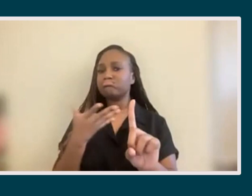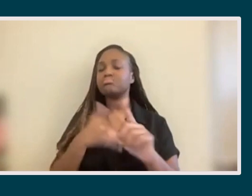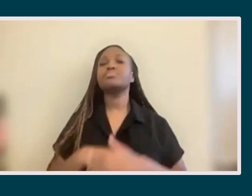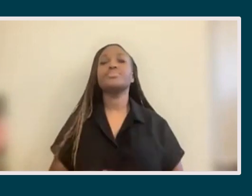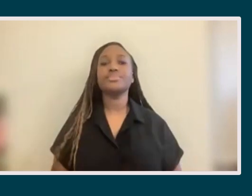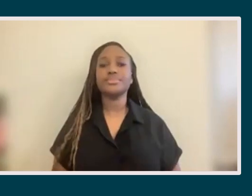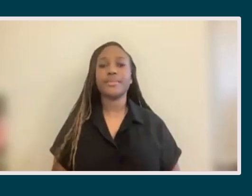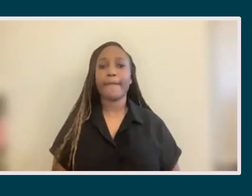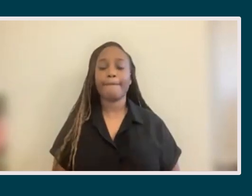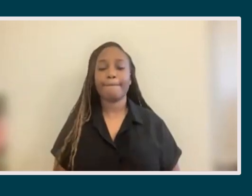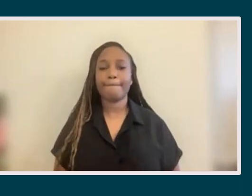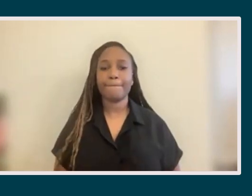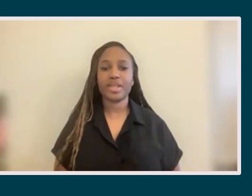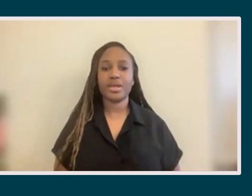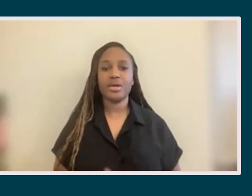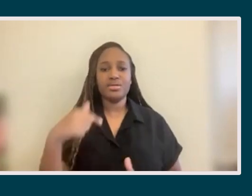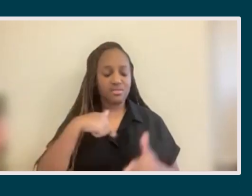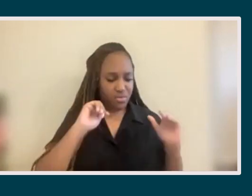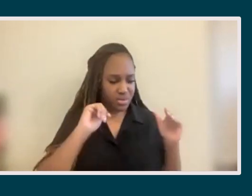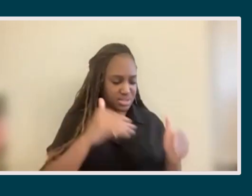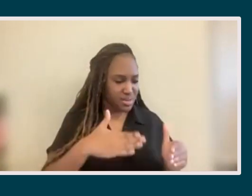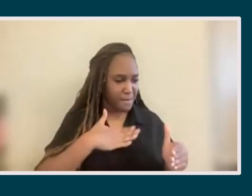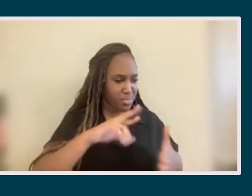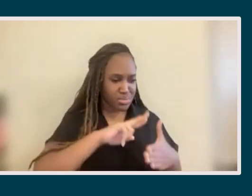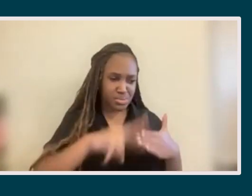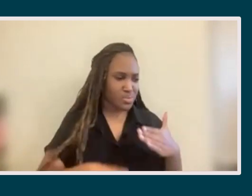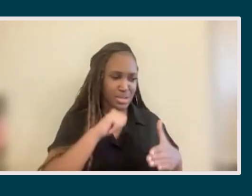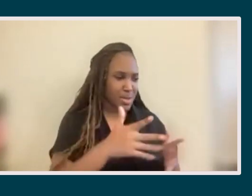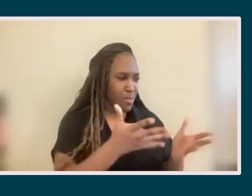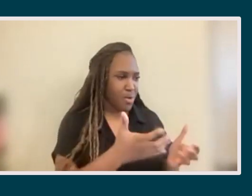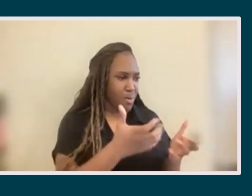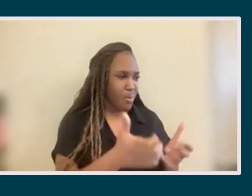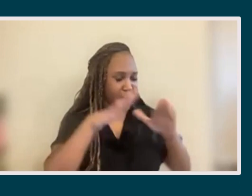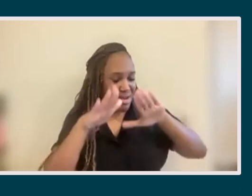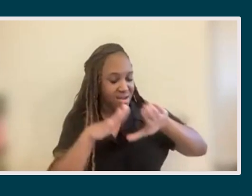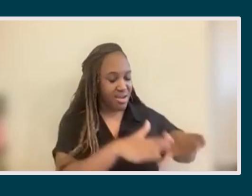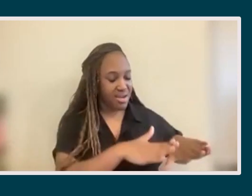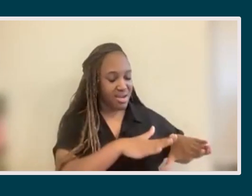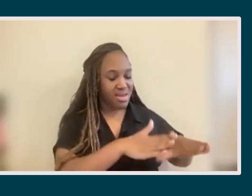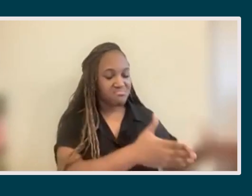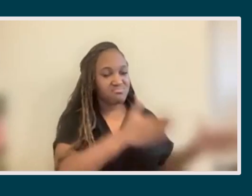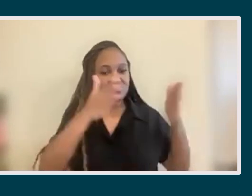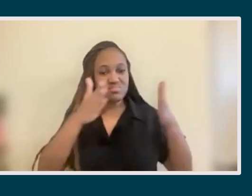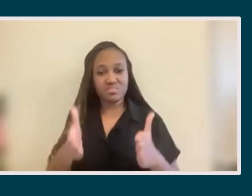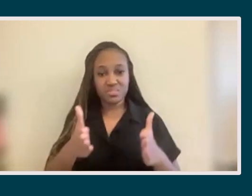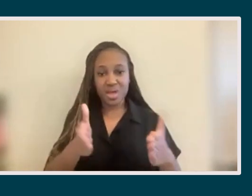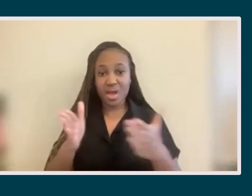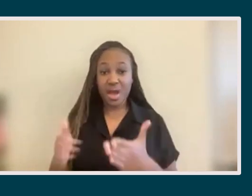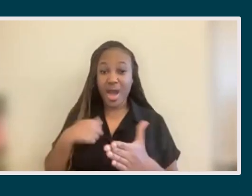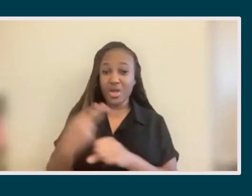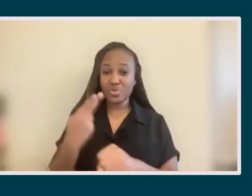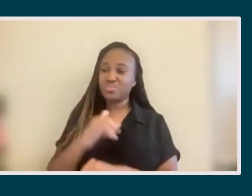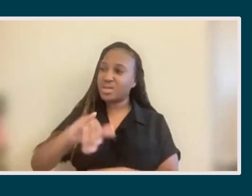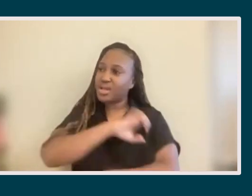instead of focusing on, I'm not getting the outcome that I want, I use that energy to look at what is it in me that I feel is